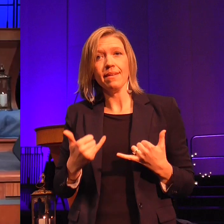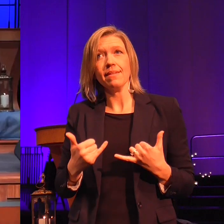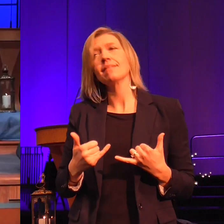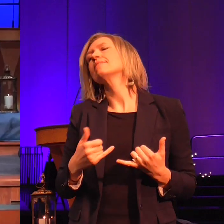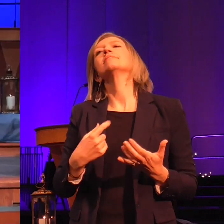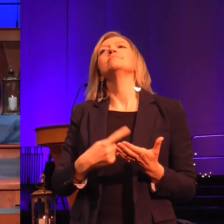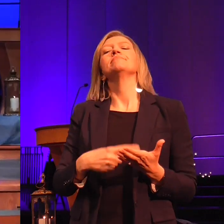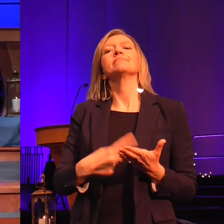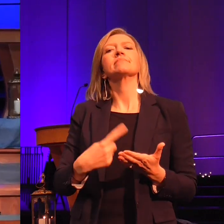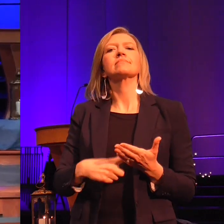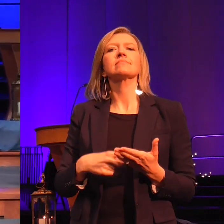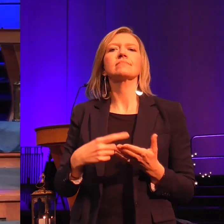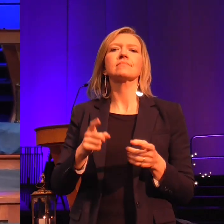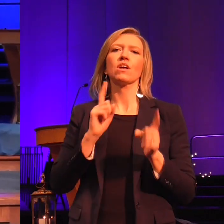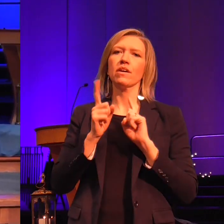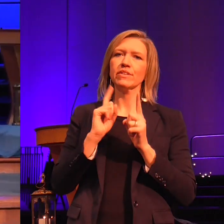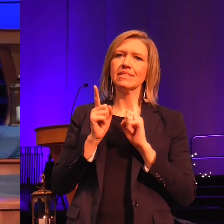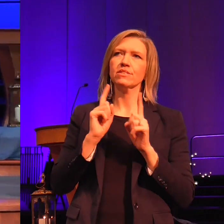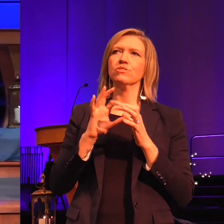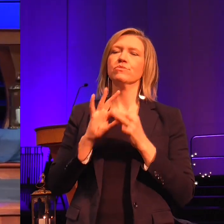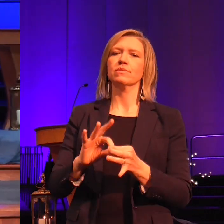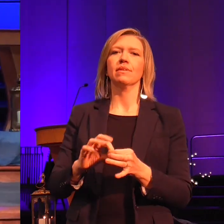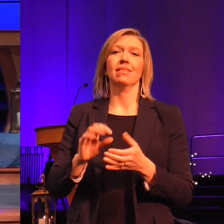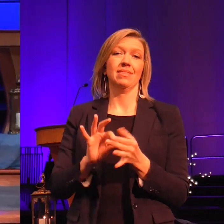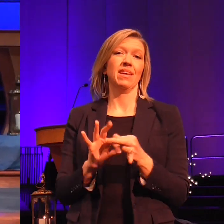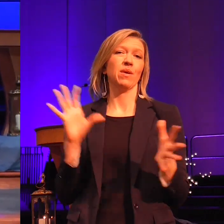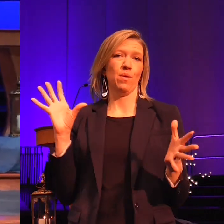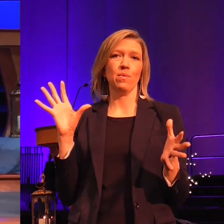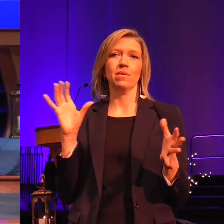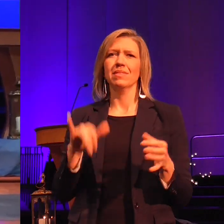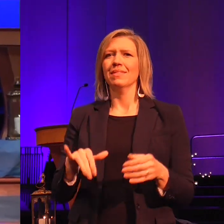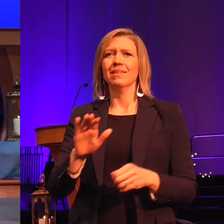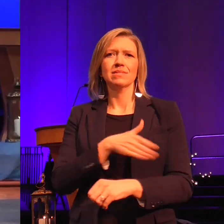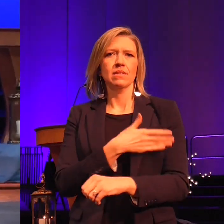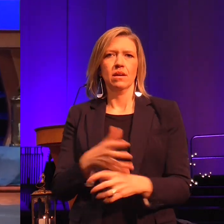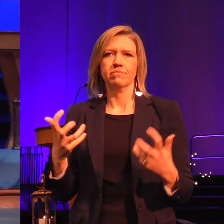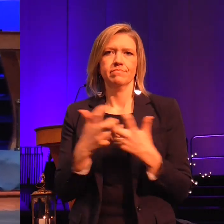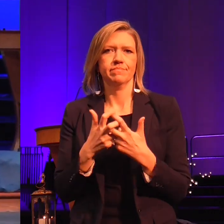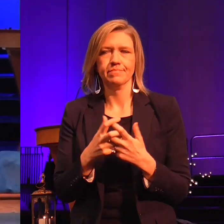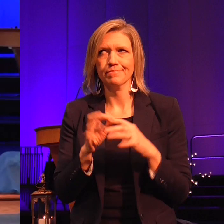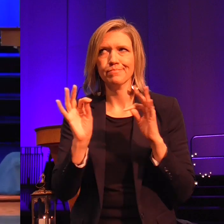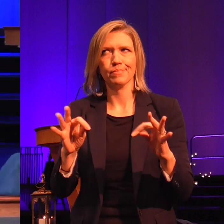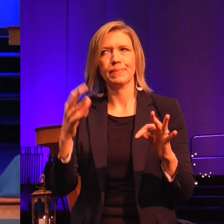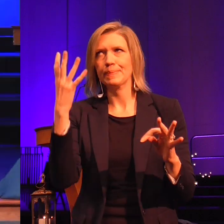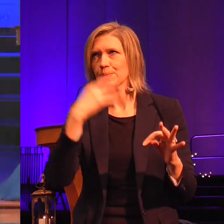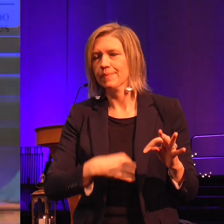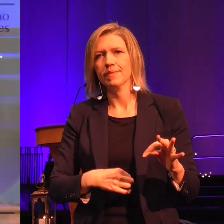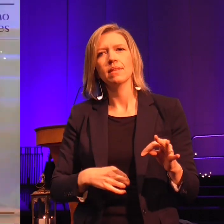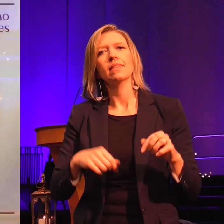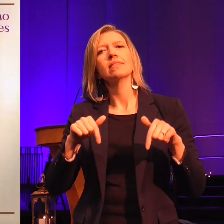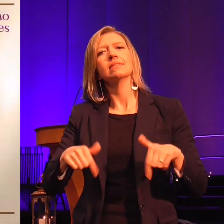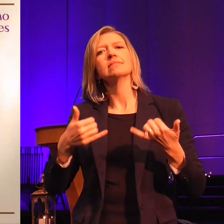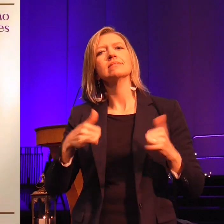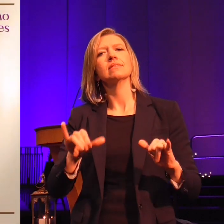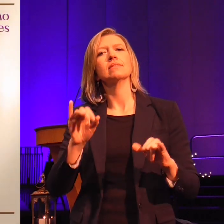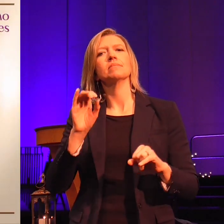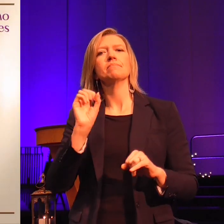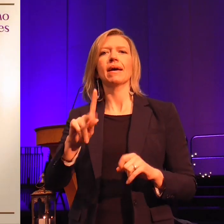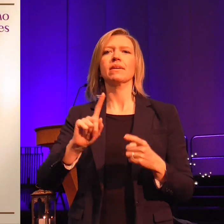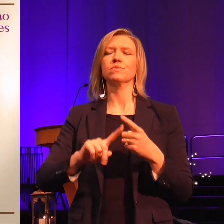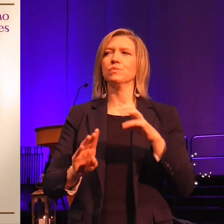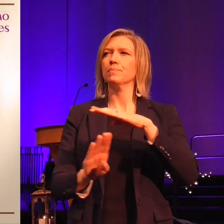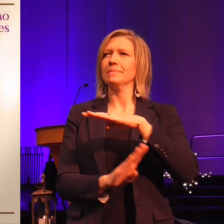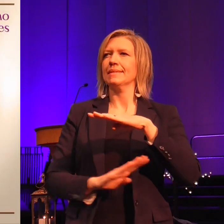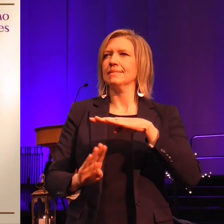the conversation of letting go. That song is beautiful and perfect. We are in our Back to Basics right now,